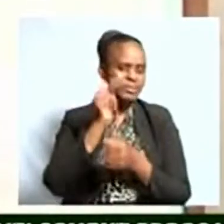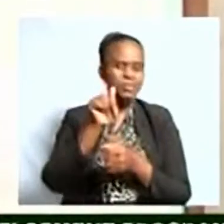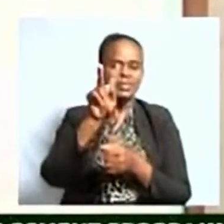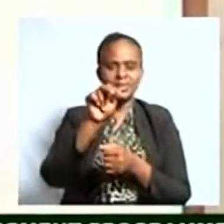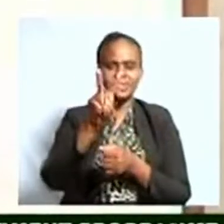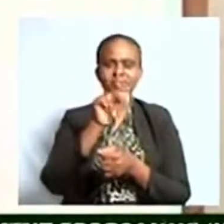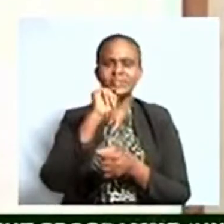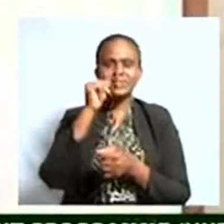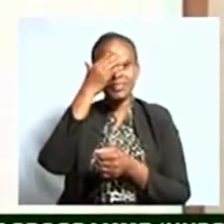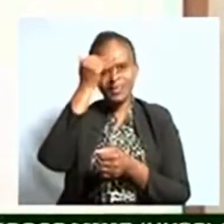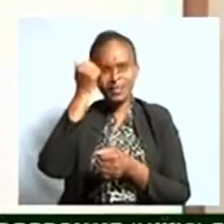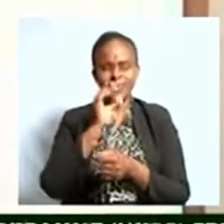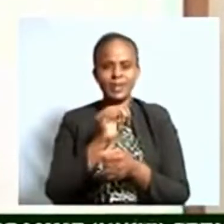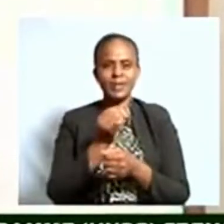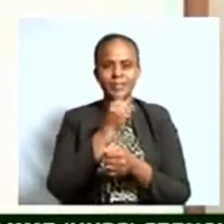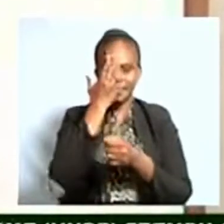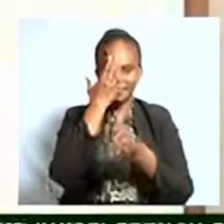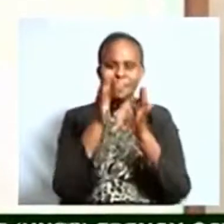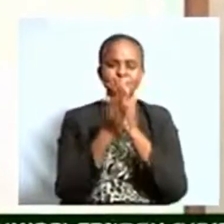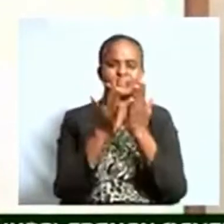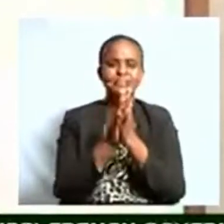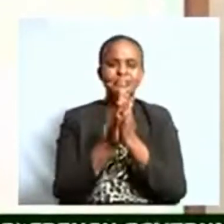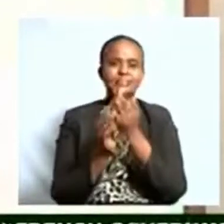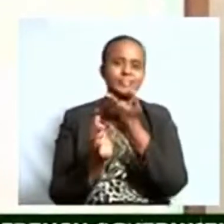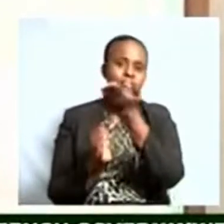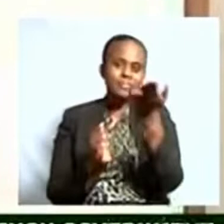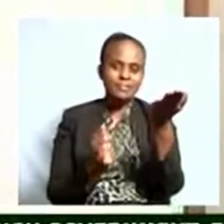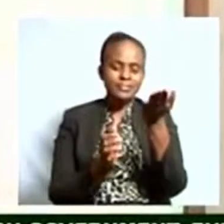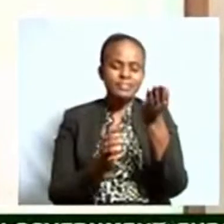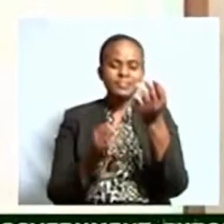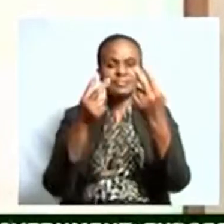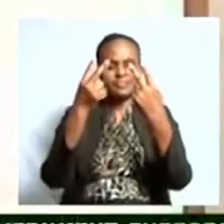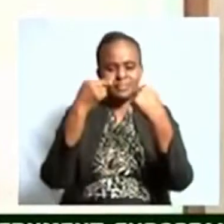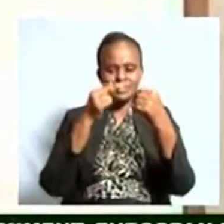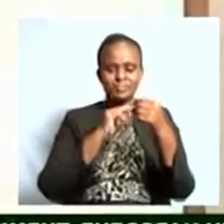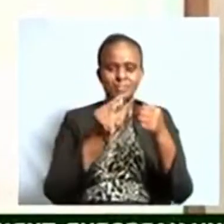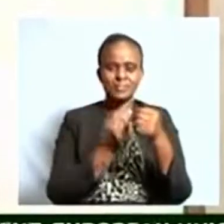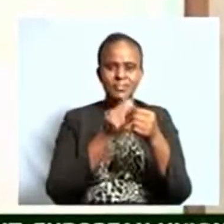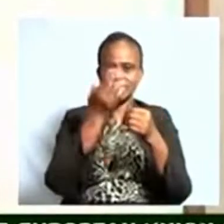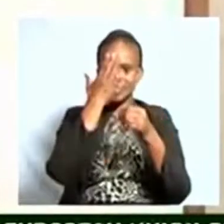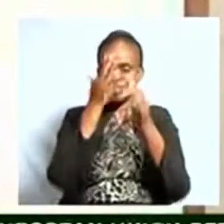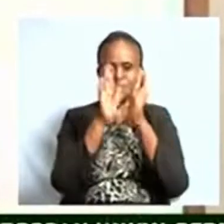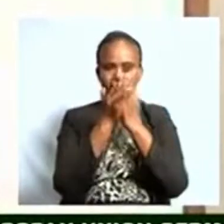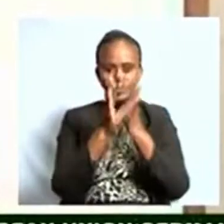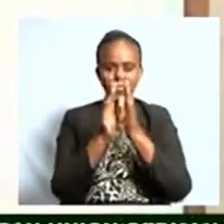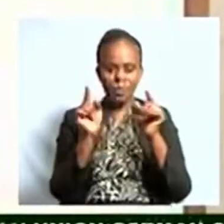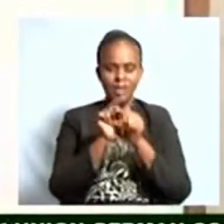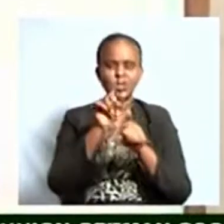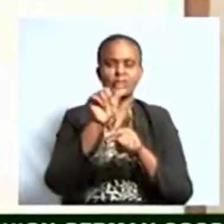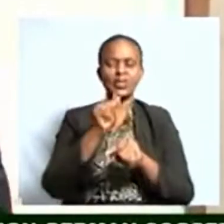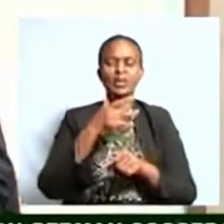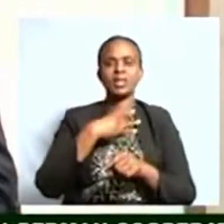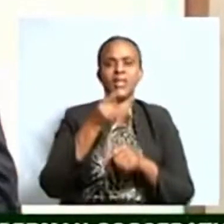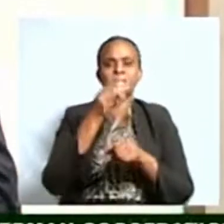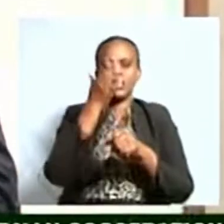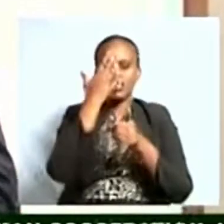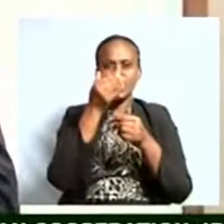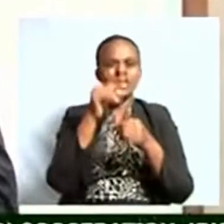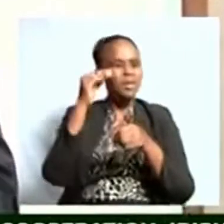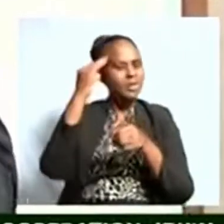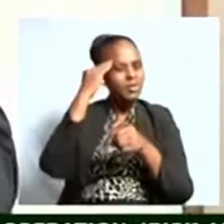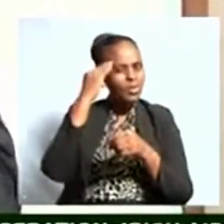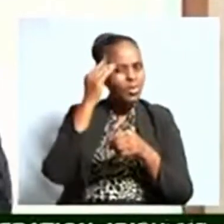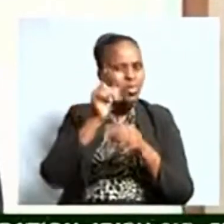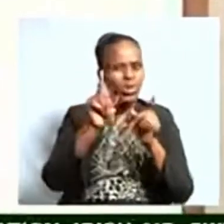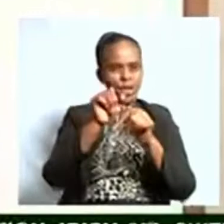Not forgetting our Facebook page as well. Those of you that are watching us on our Facebook page, like our page, let us know where you're watching us from. And